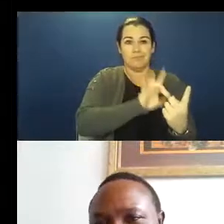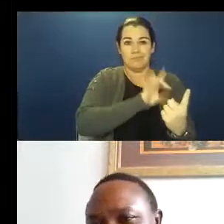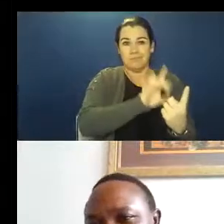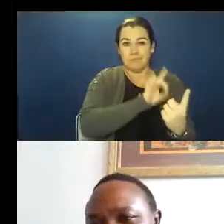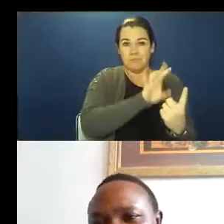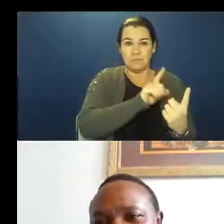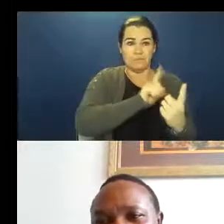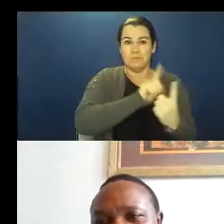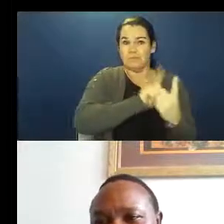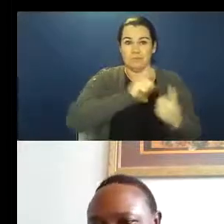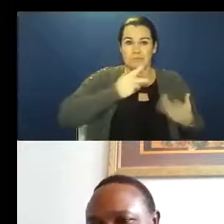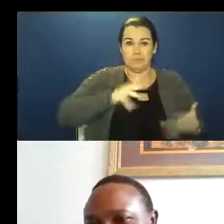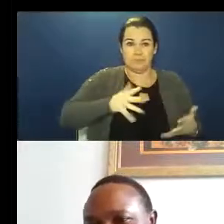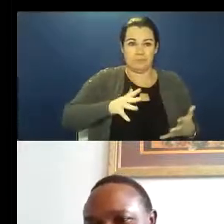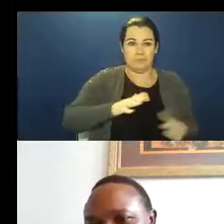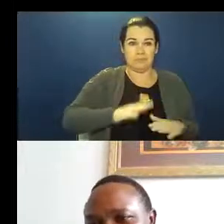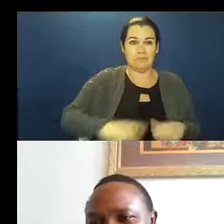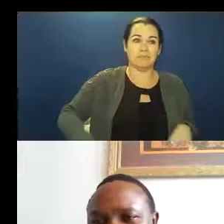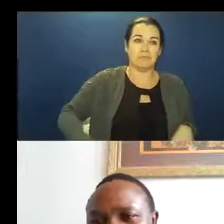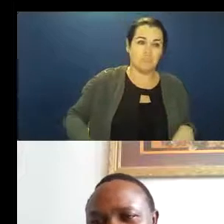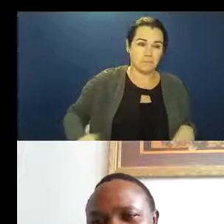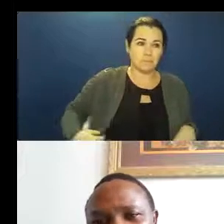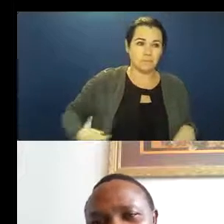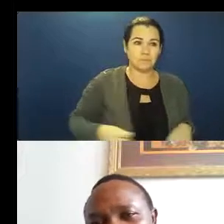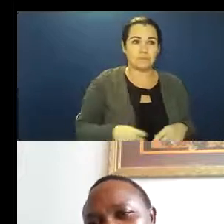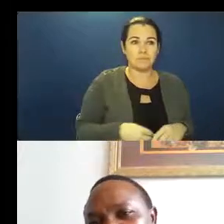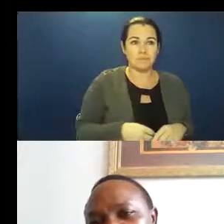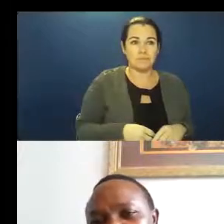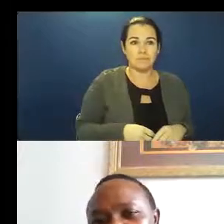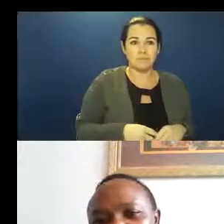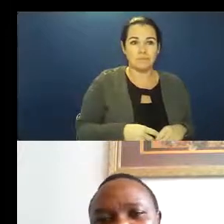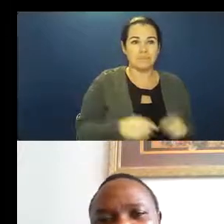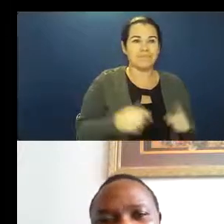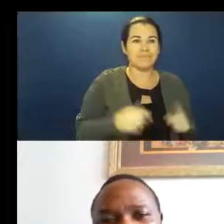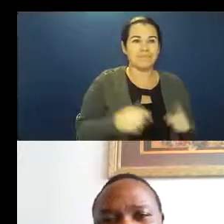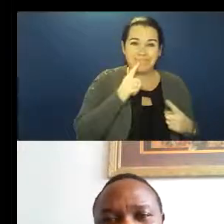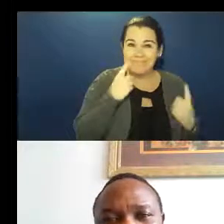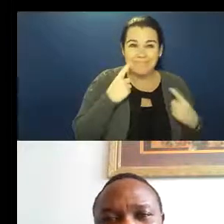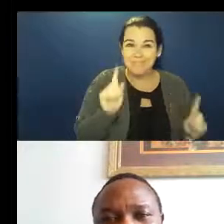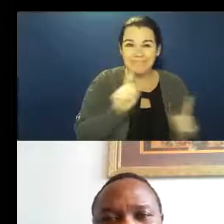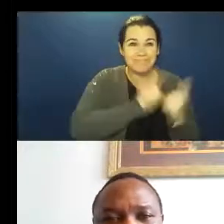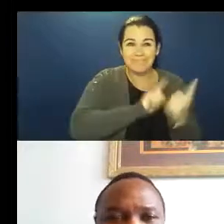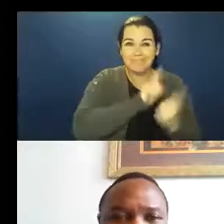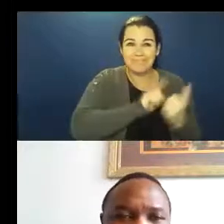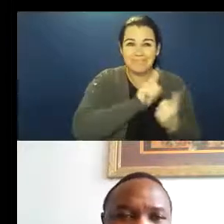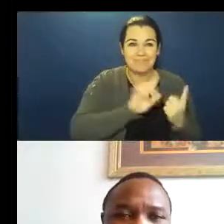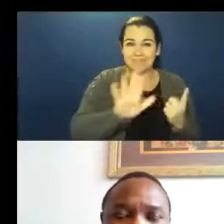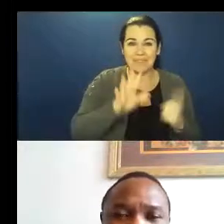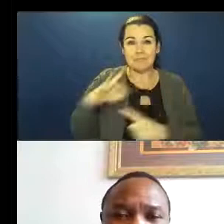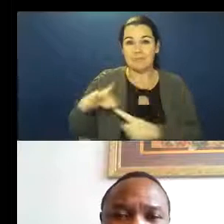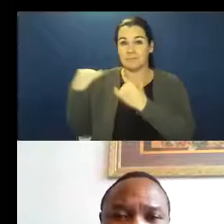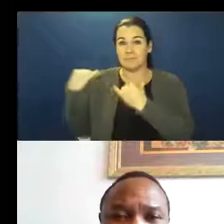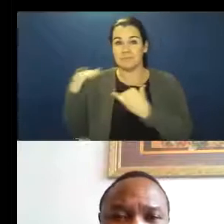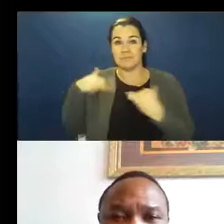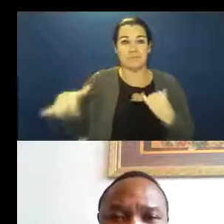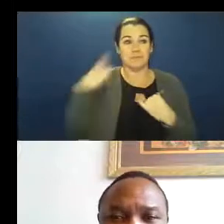to a fellow, a junior or early career investigator is not working, especially within the context of